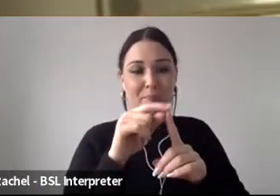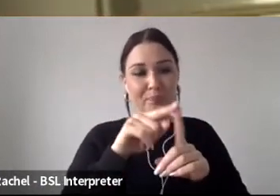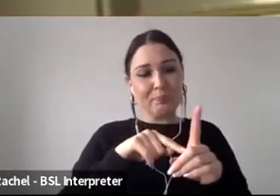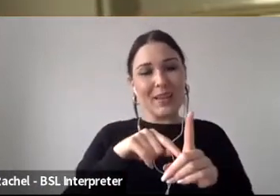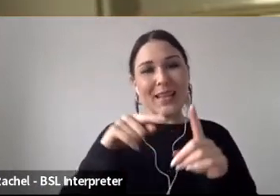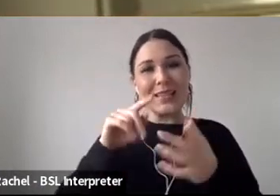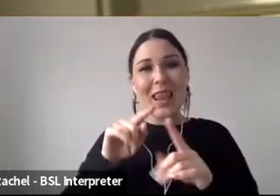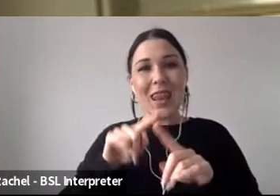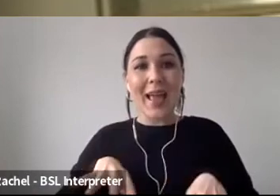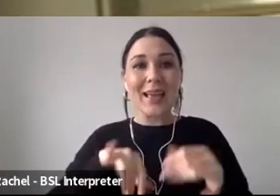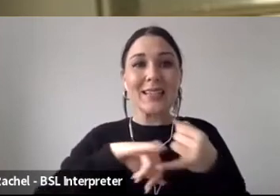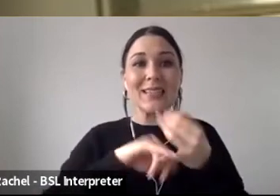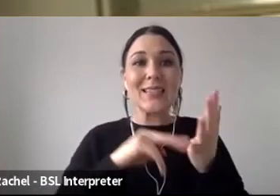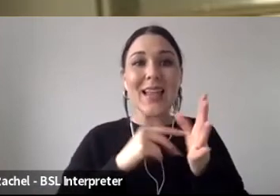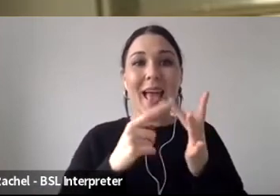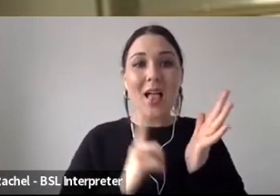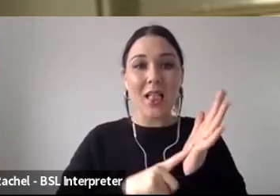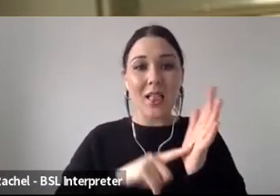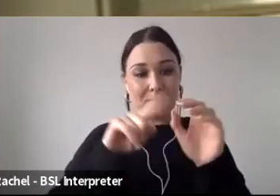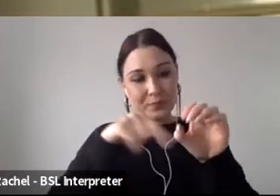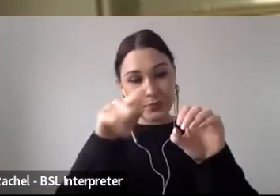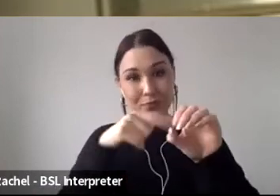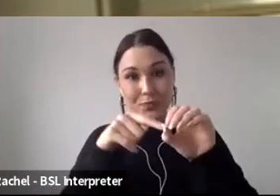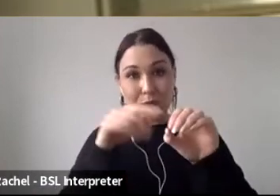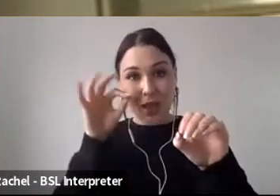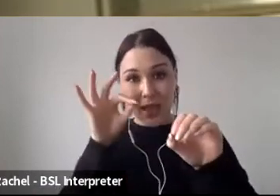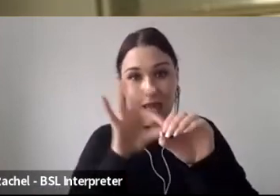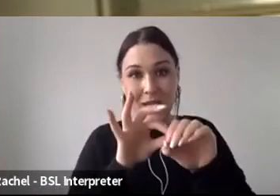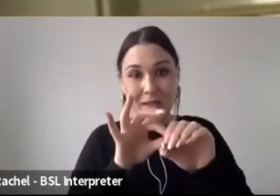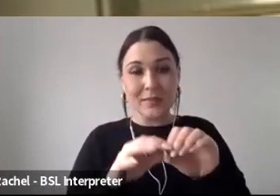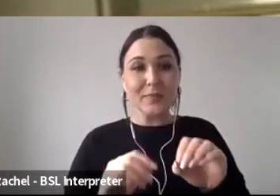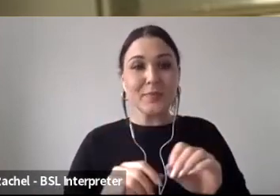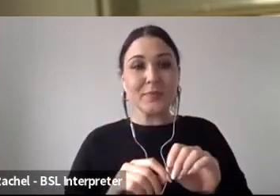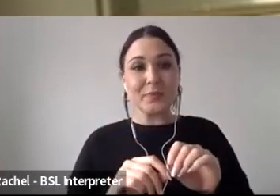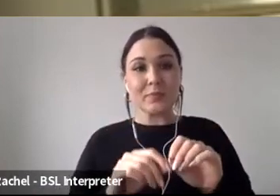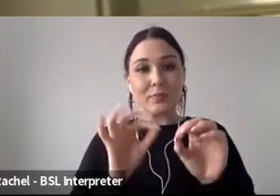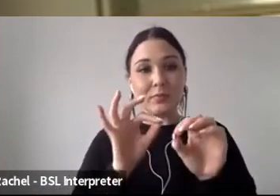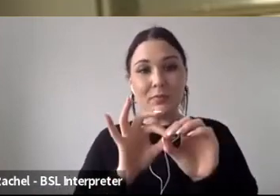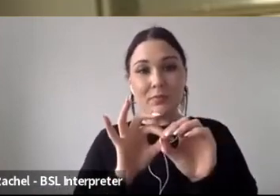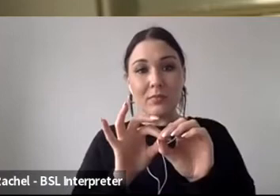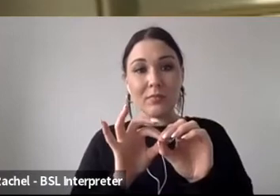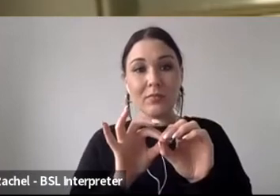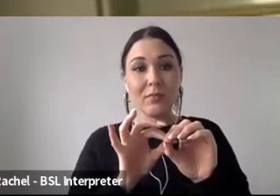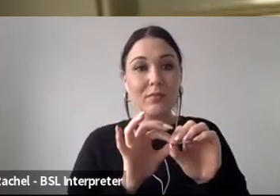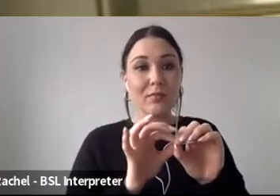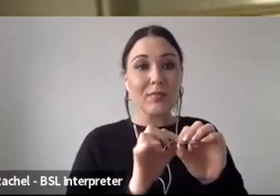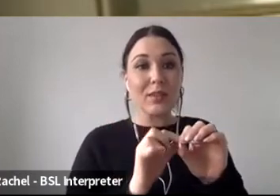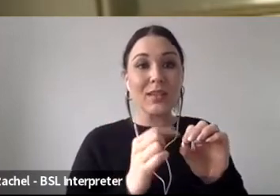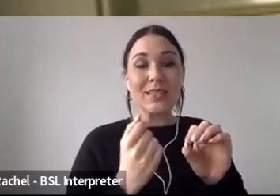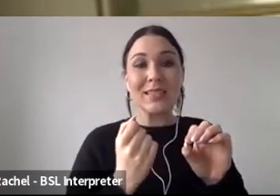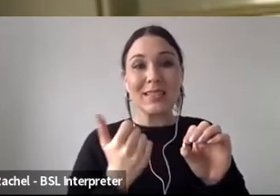snail. So the wire goes inside this cochlea, and there are 16